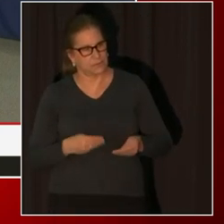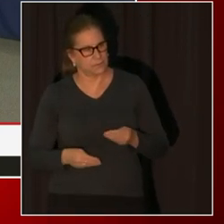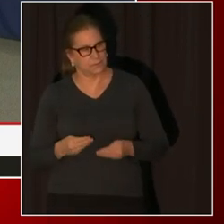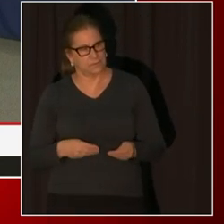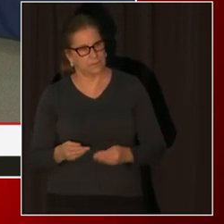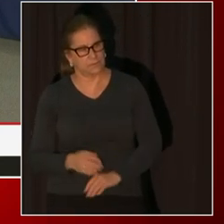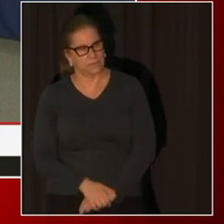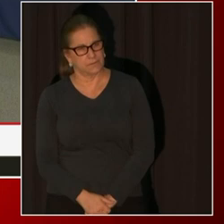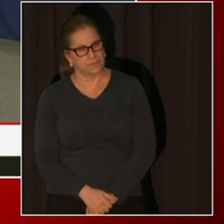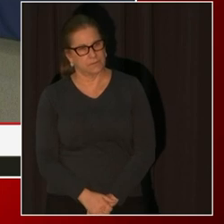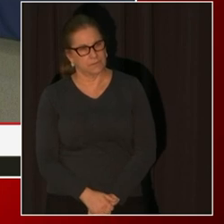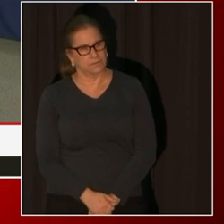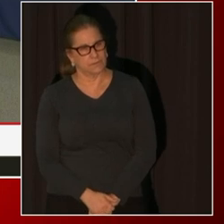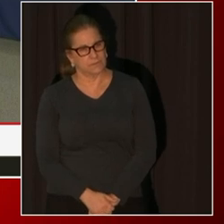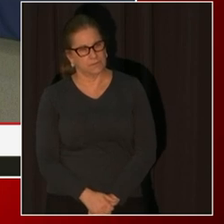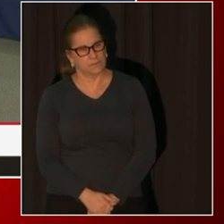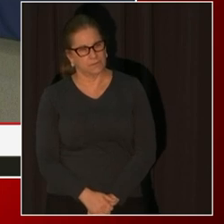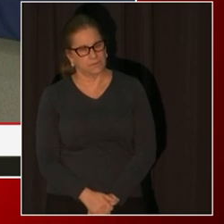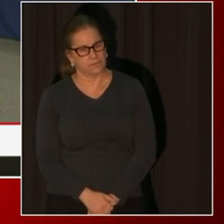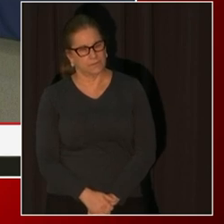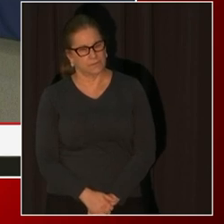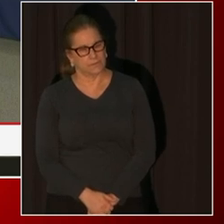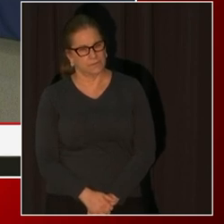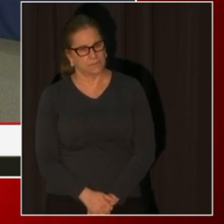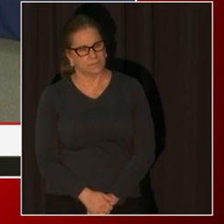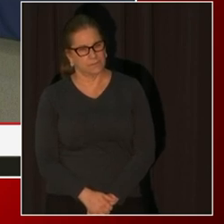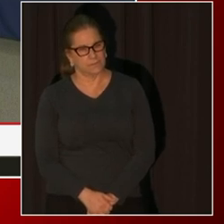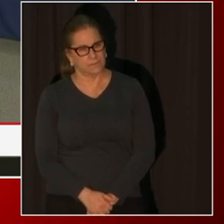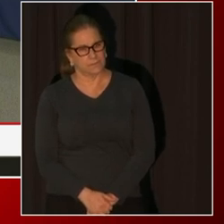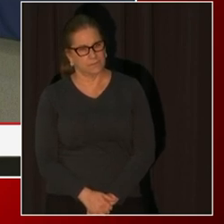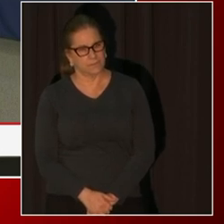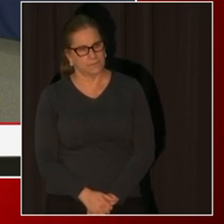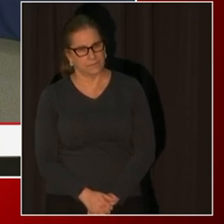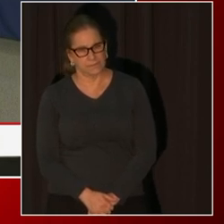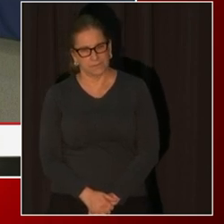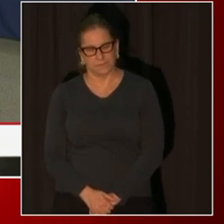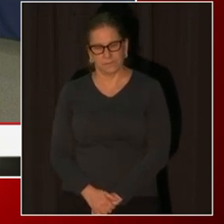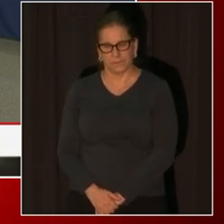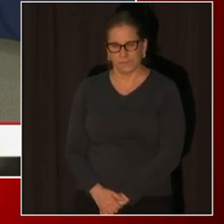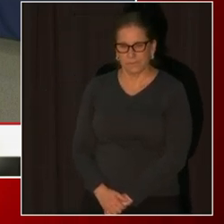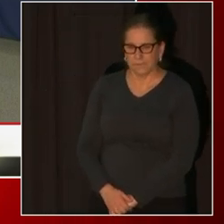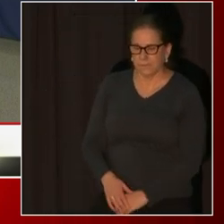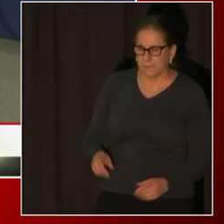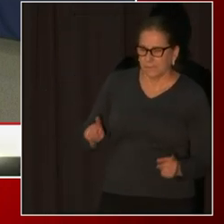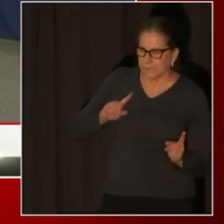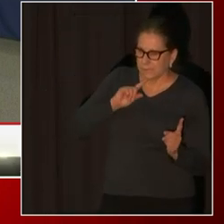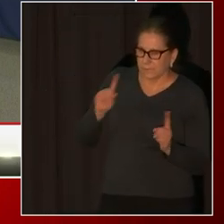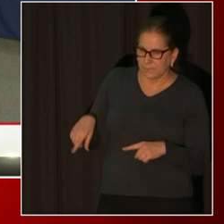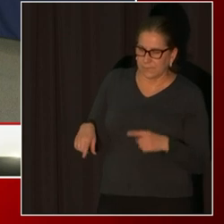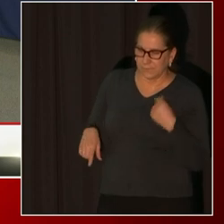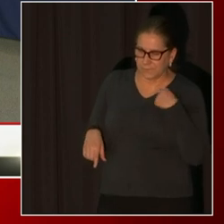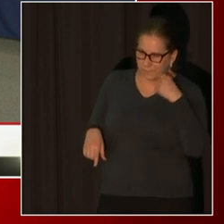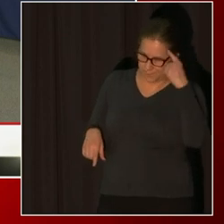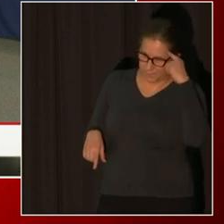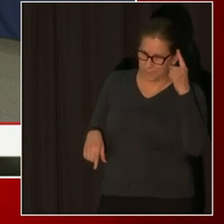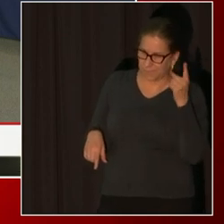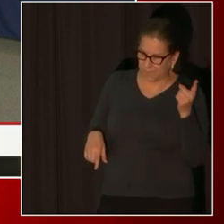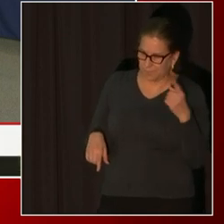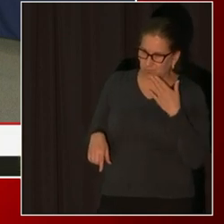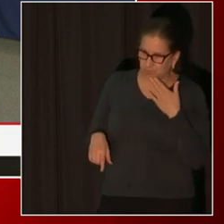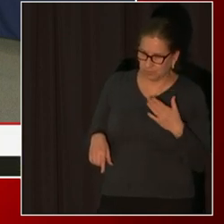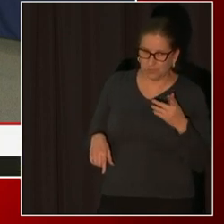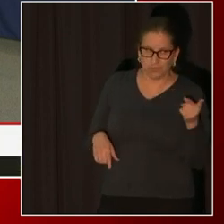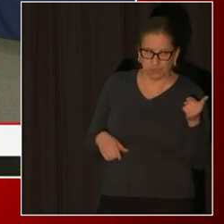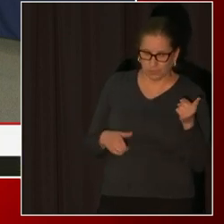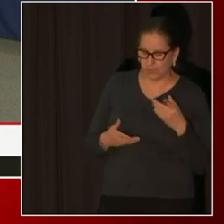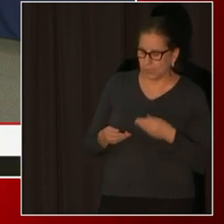budget? I think that as it's been presented, that it's a very good budget. I can't